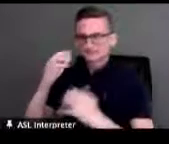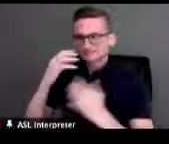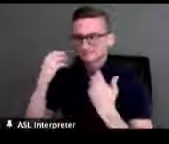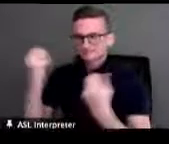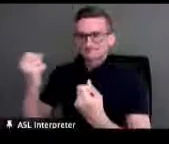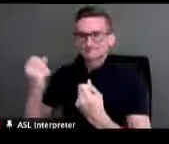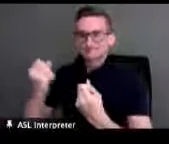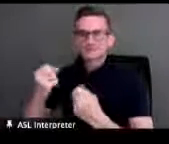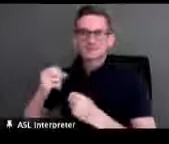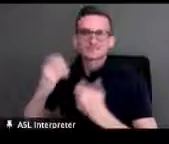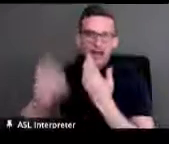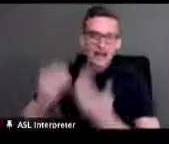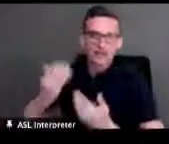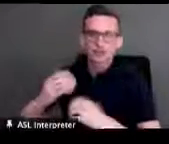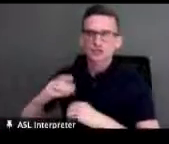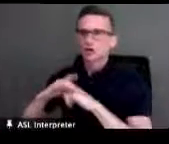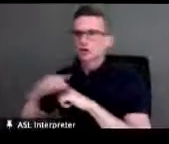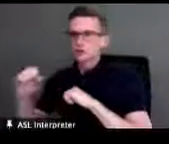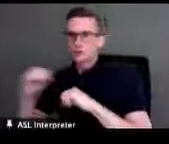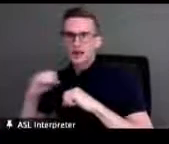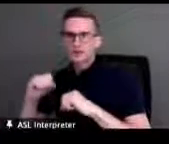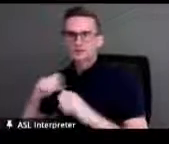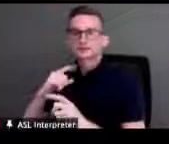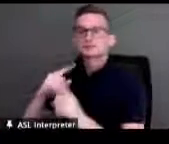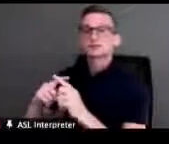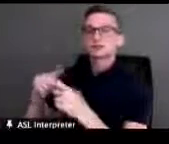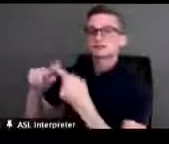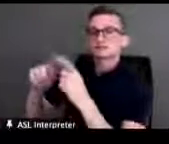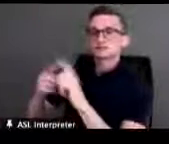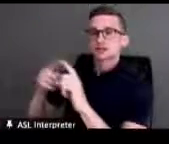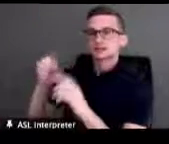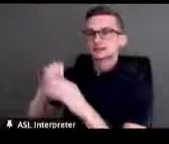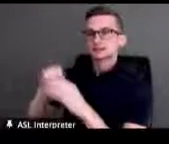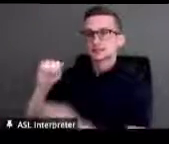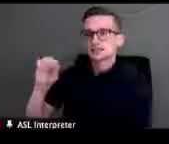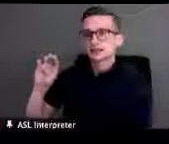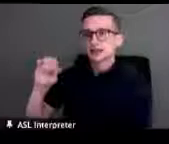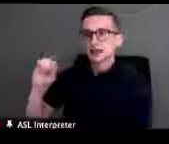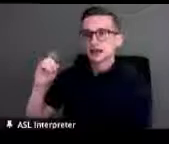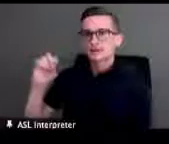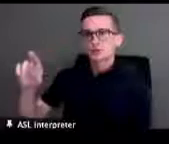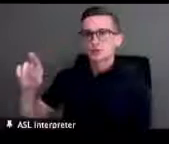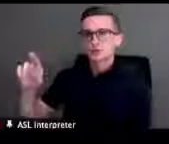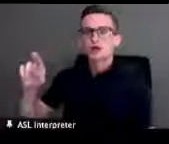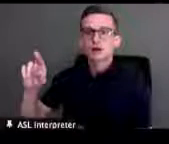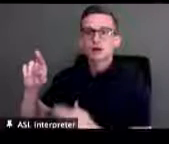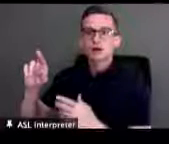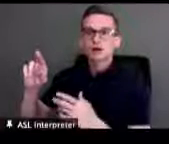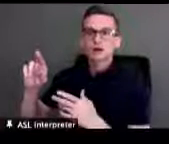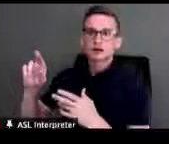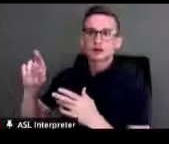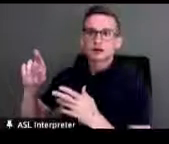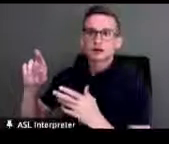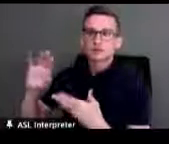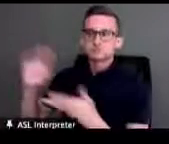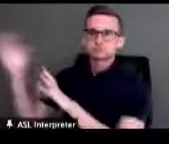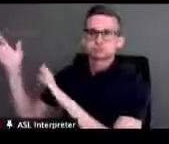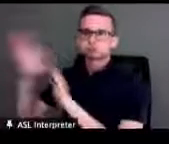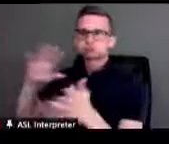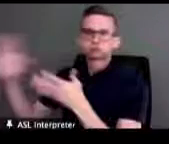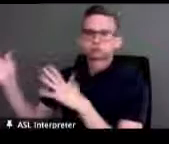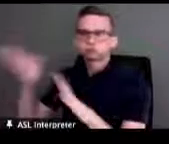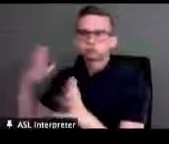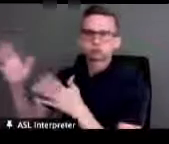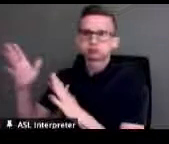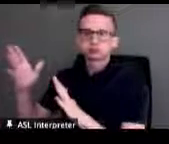in Amador who are also being caught up by the winds of this, the fires around them as